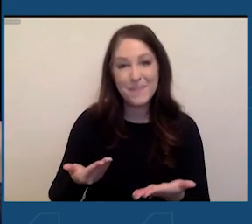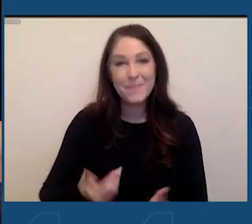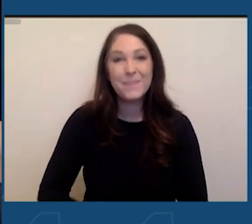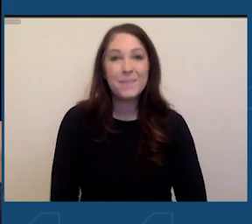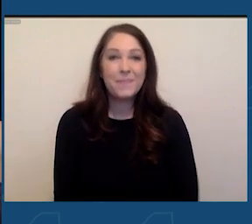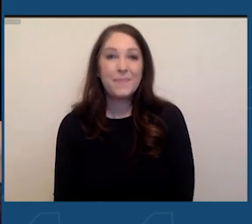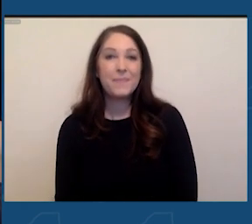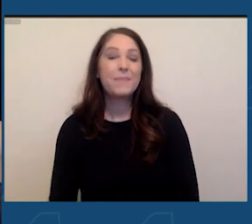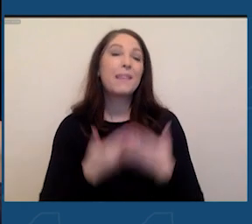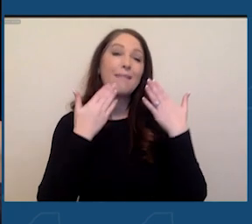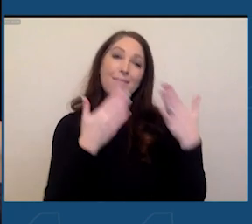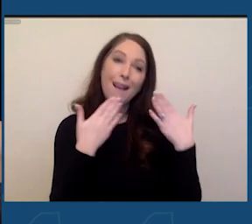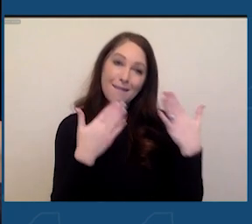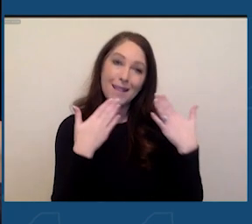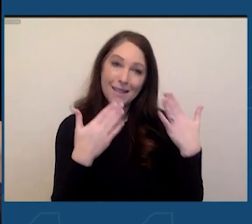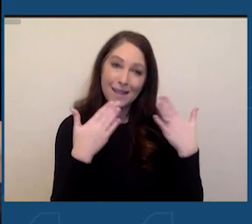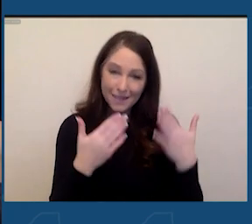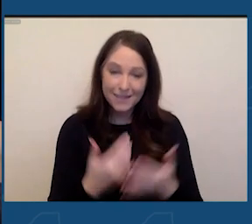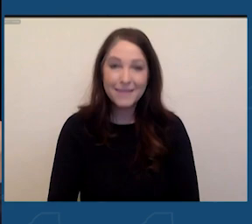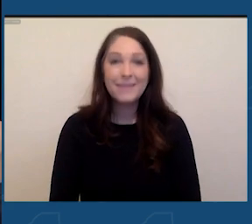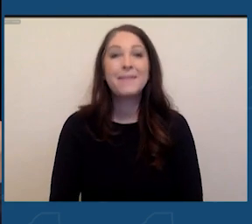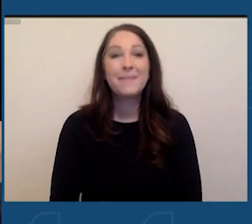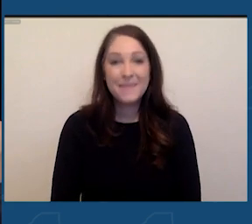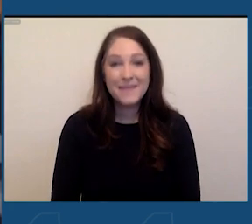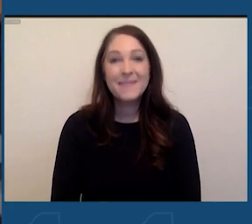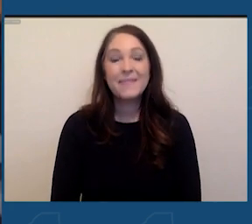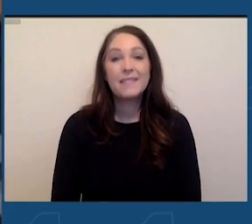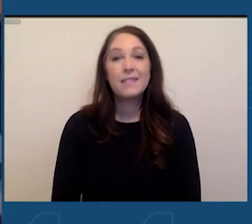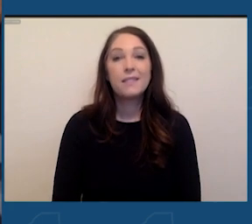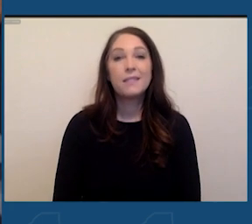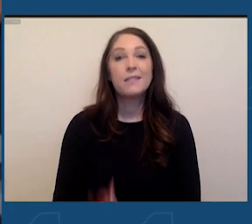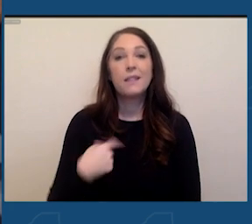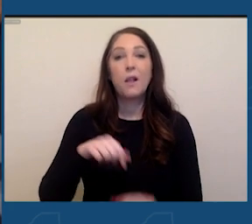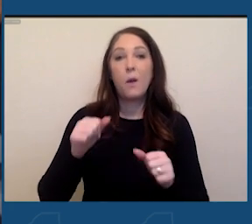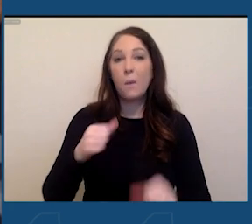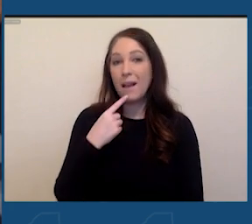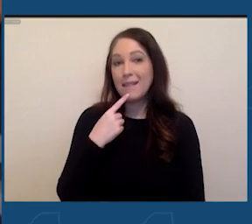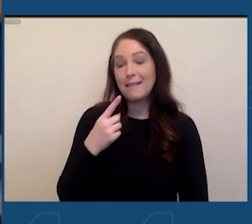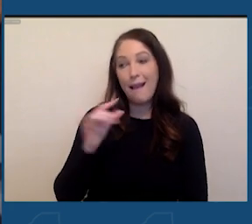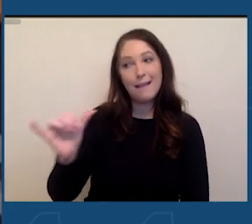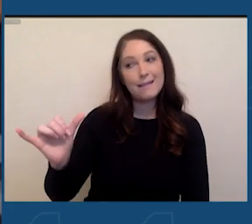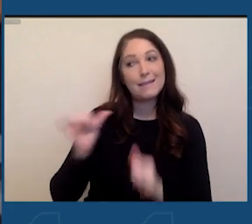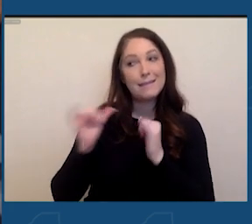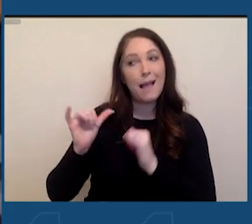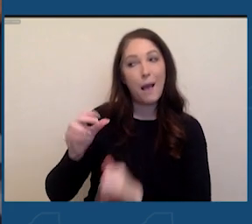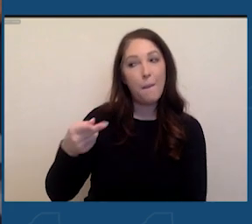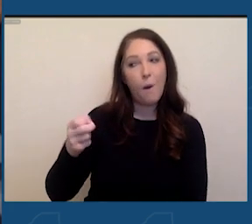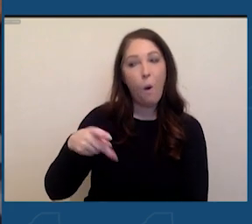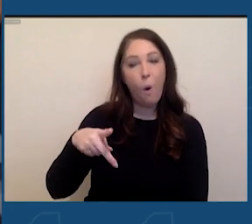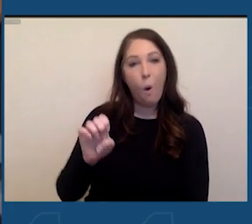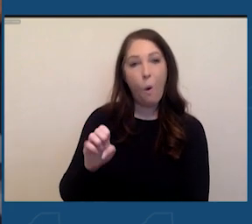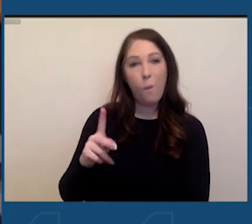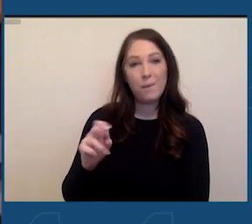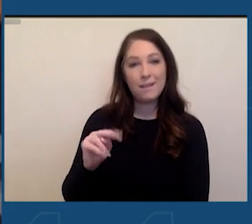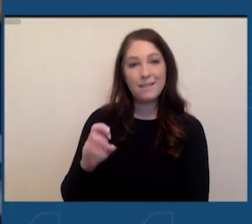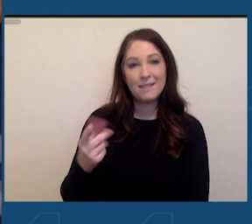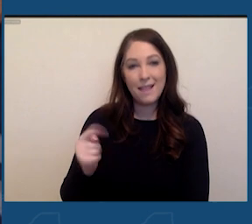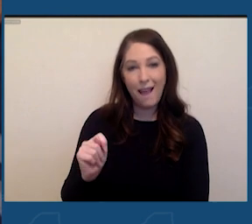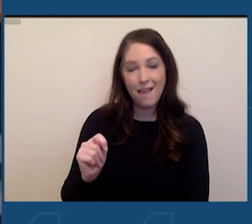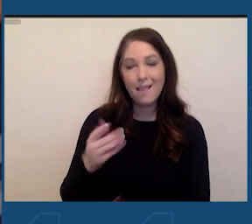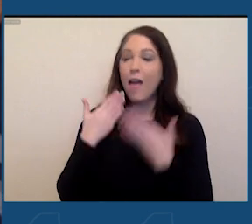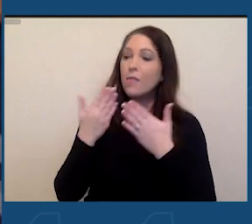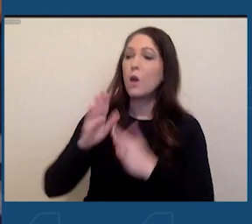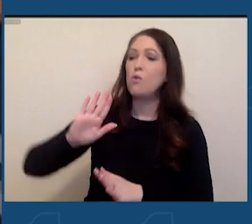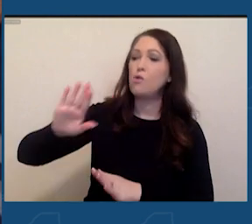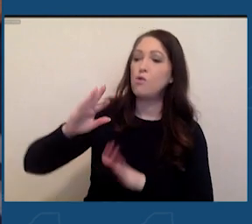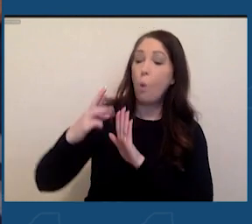so grateful. And we can say the same about you, Hope Knight. Thank you for your role in leading the economic development